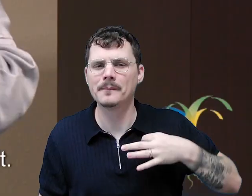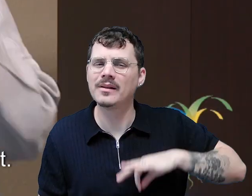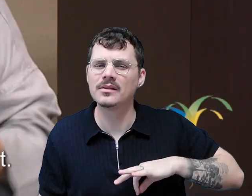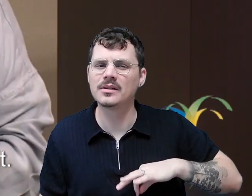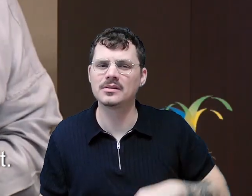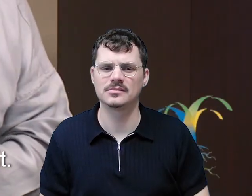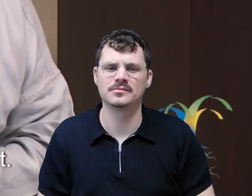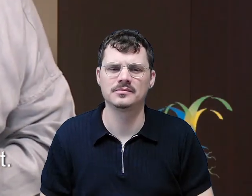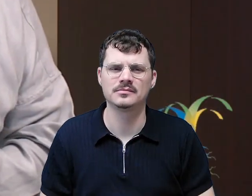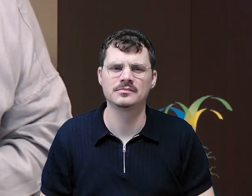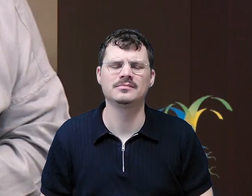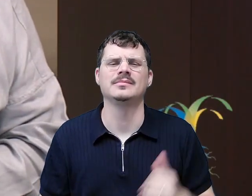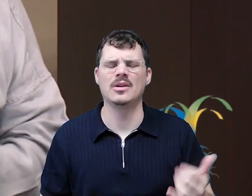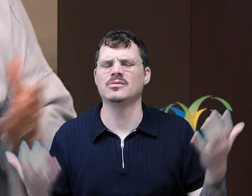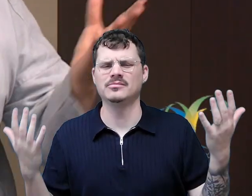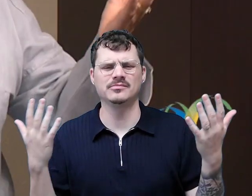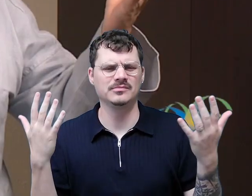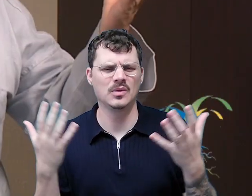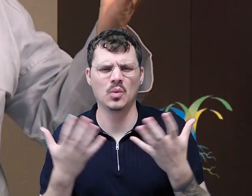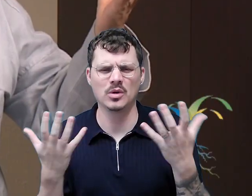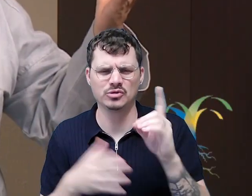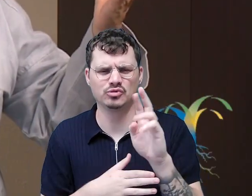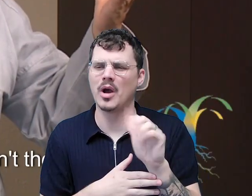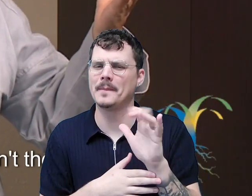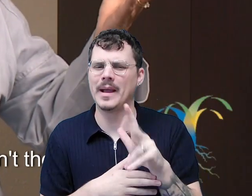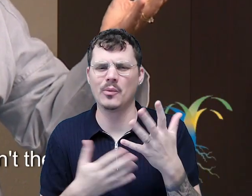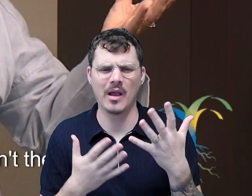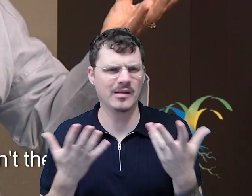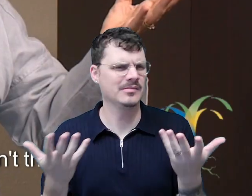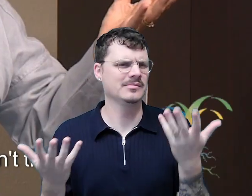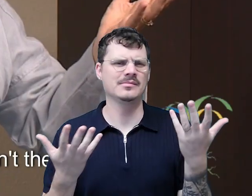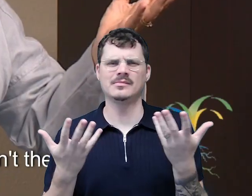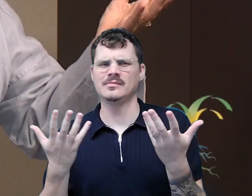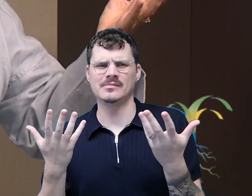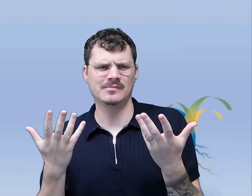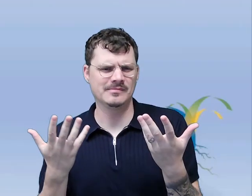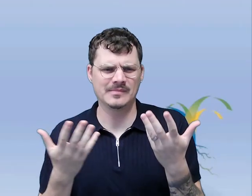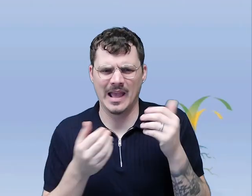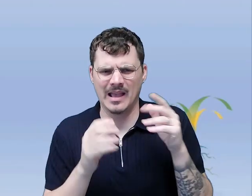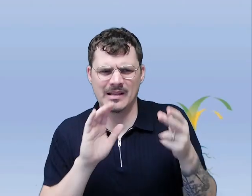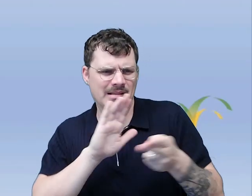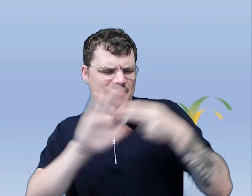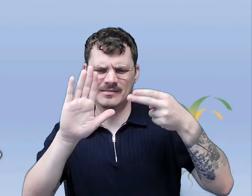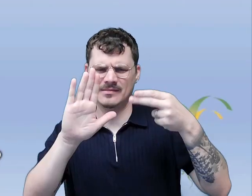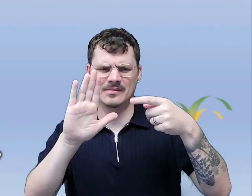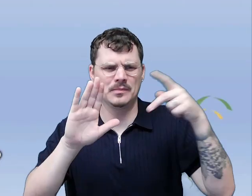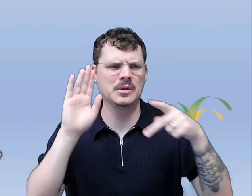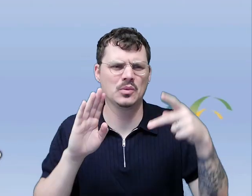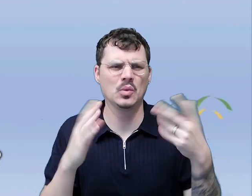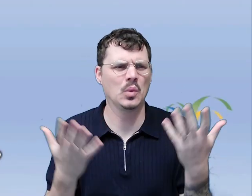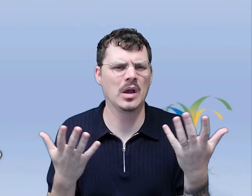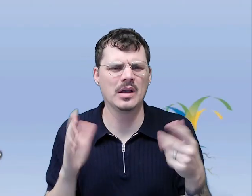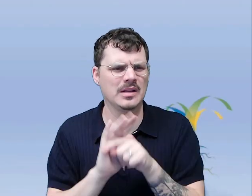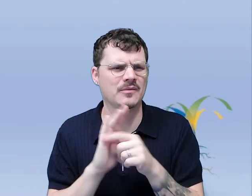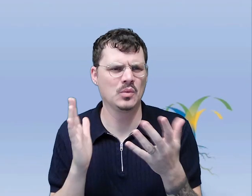that person is going to benefit. What's the drawback? Well, there's a lot of drawbacks, aren't there, to any kind of pasting of